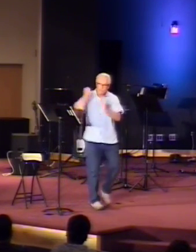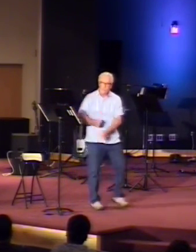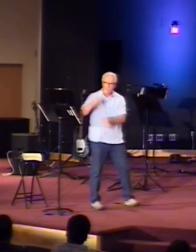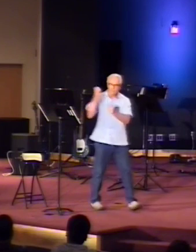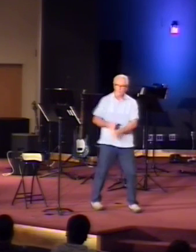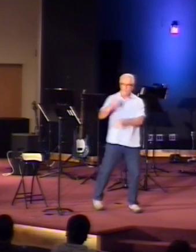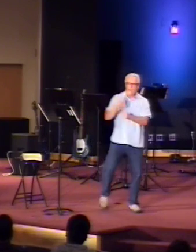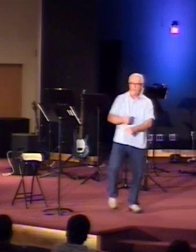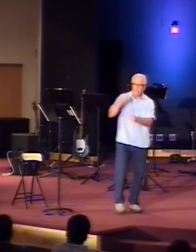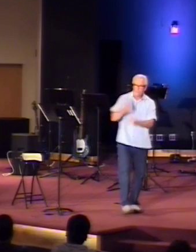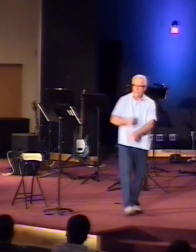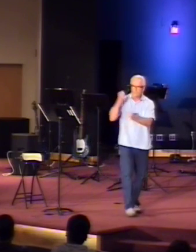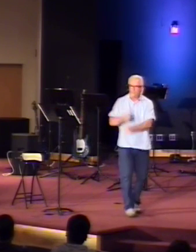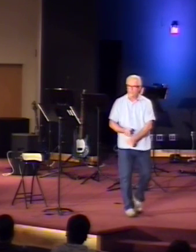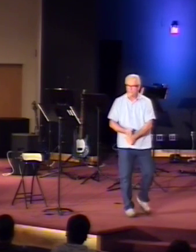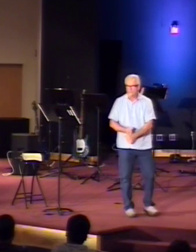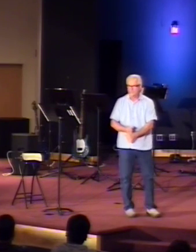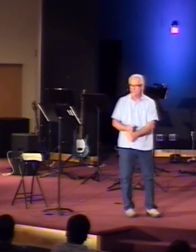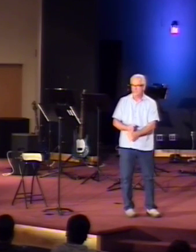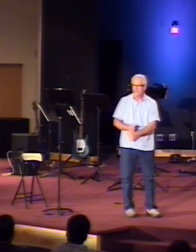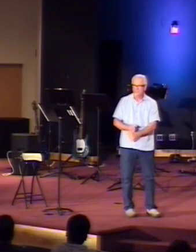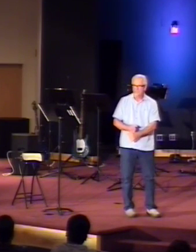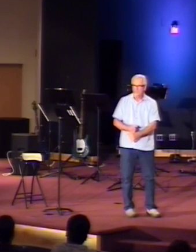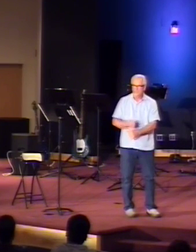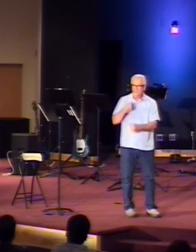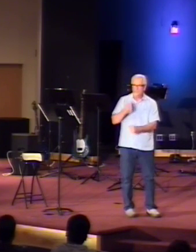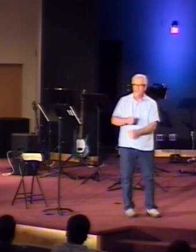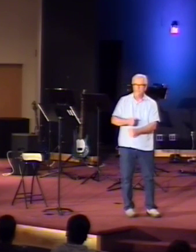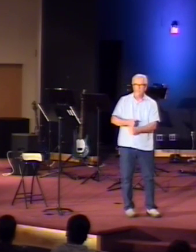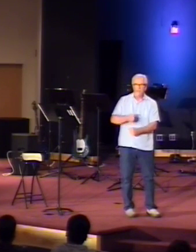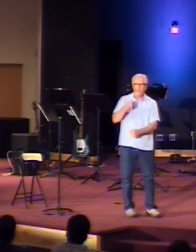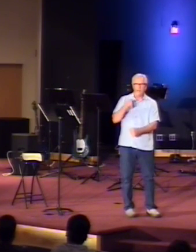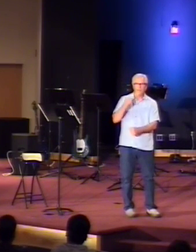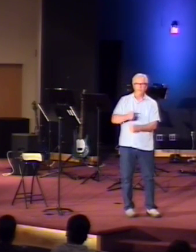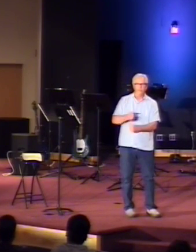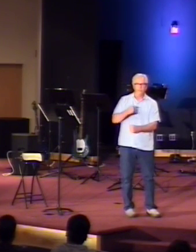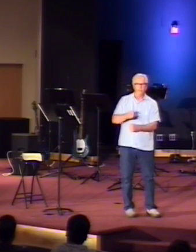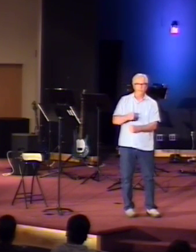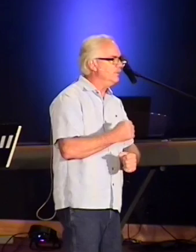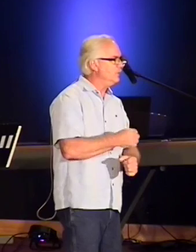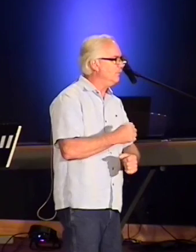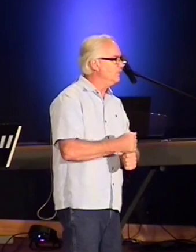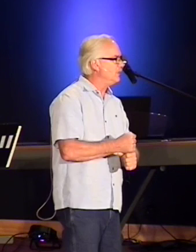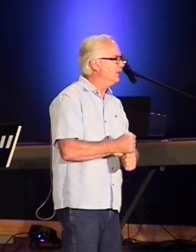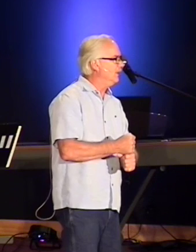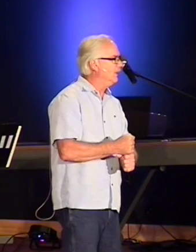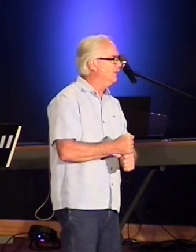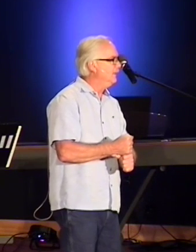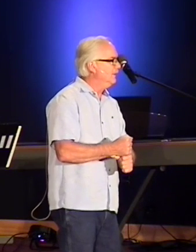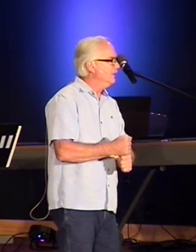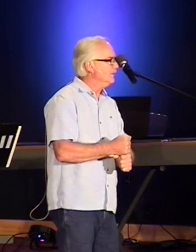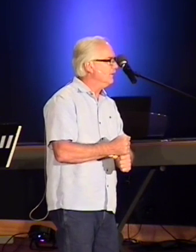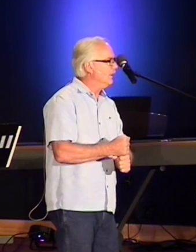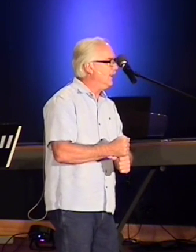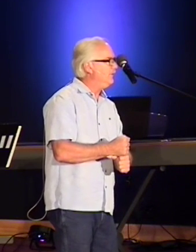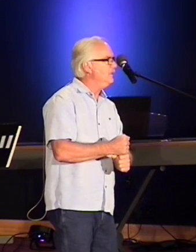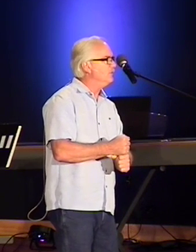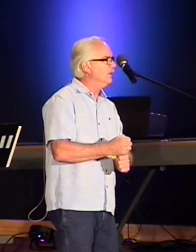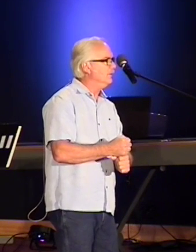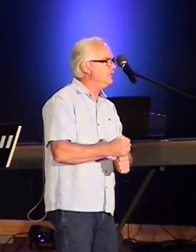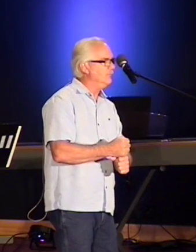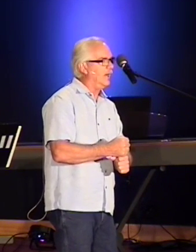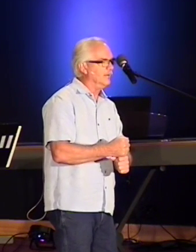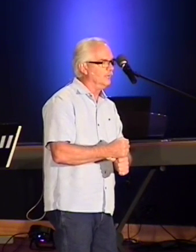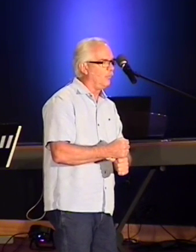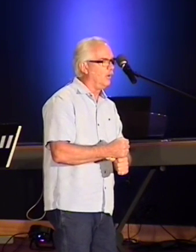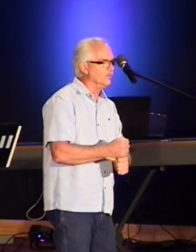were crushing cans with a bat, 2 o'clock in the morning. And our dorm room, it was almost like an eighth inch